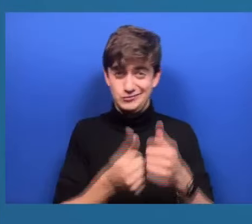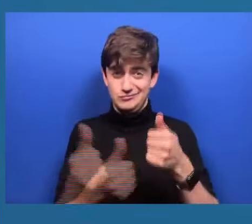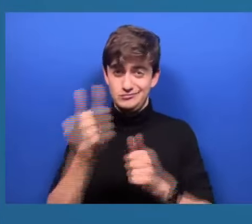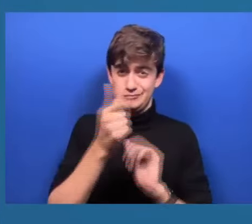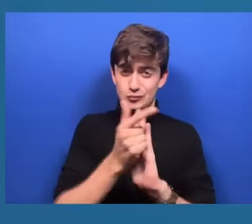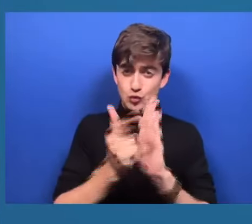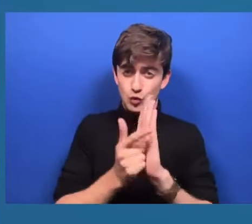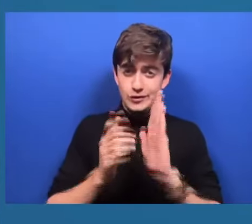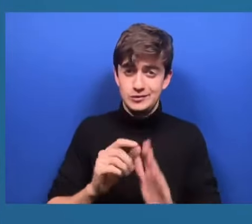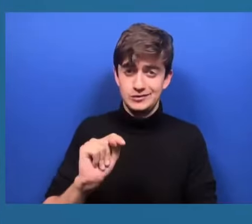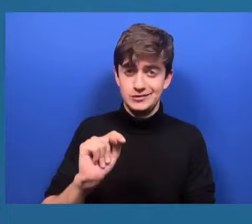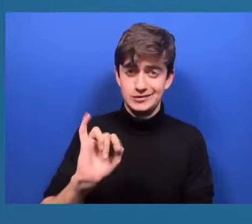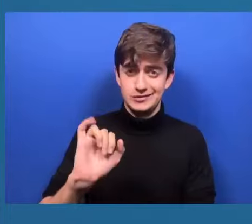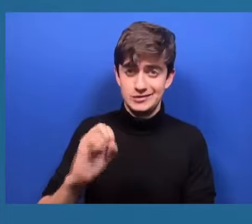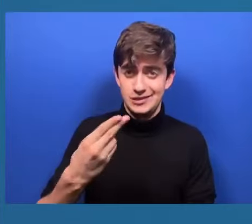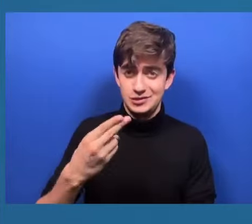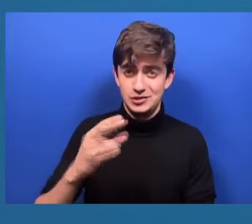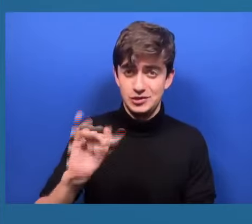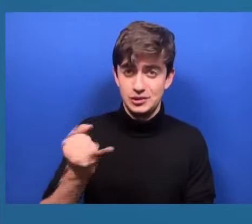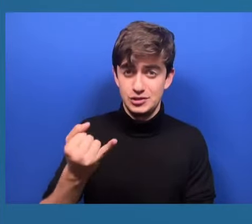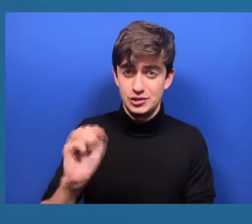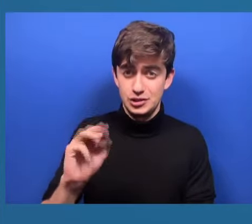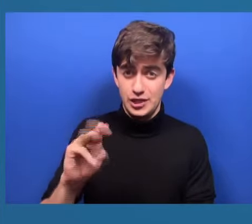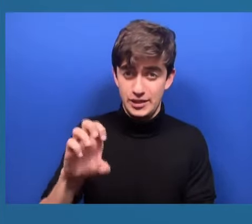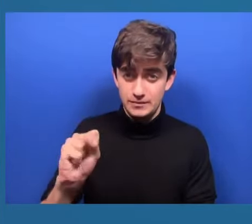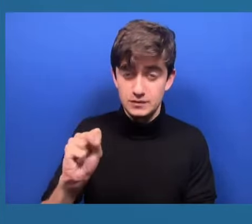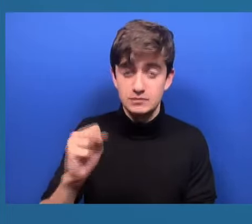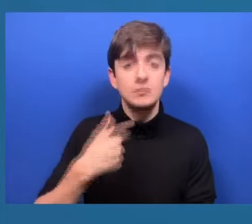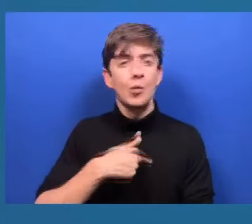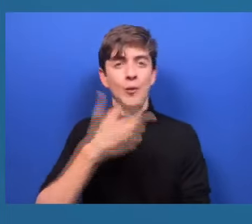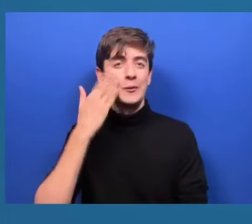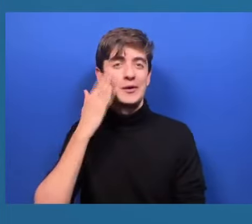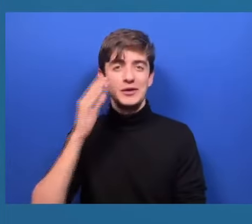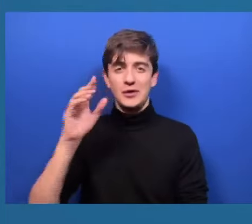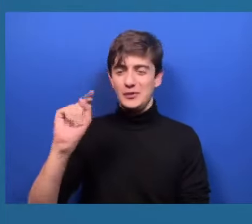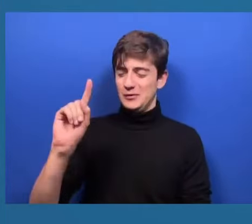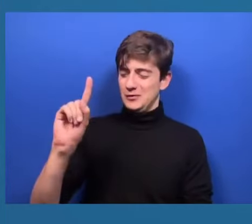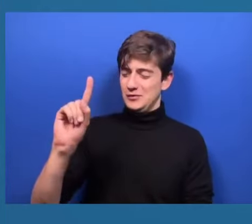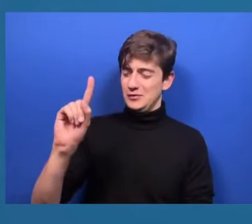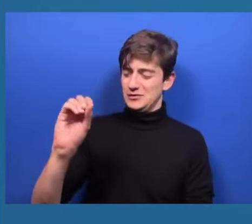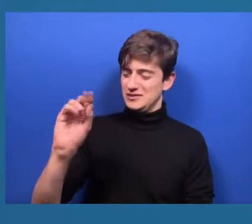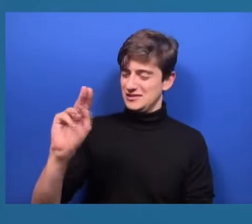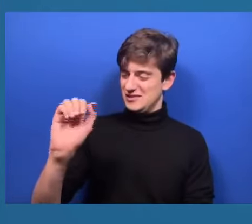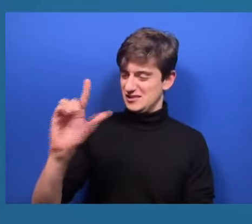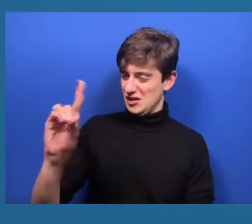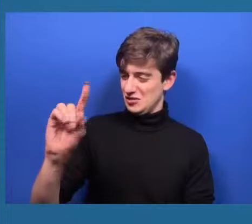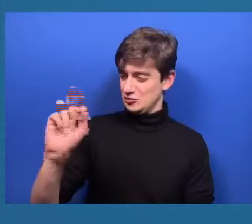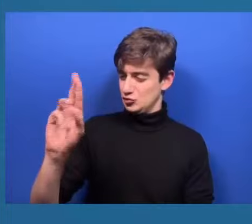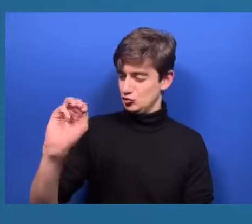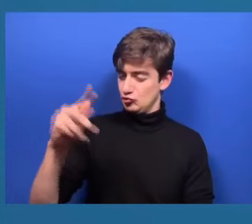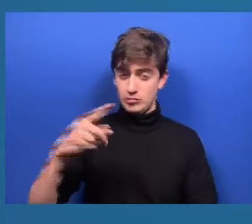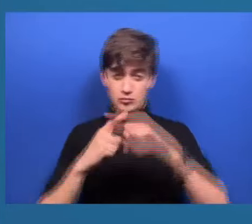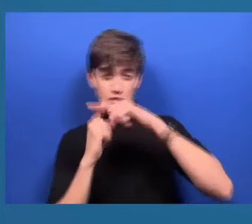We know that Donald Trump is coming after her because she did the right